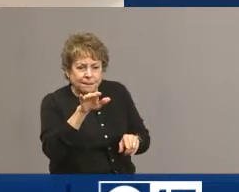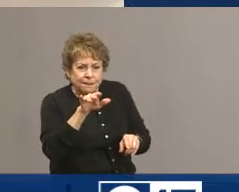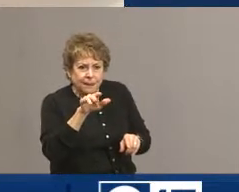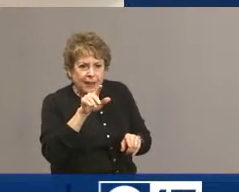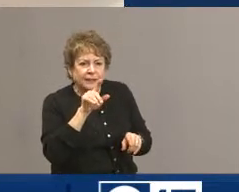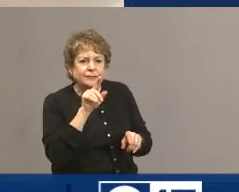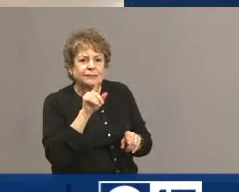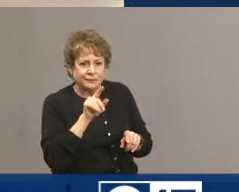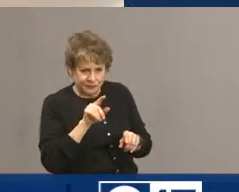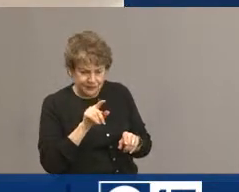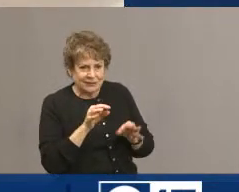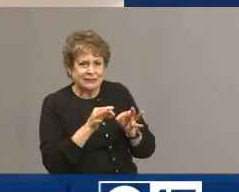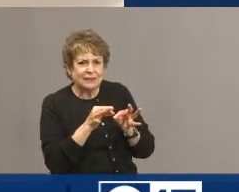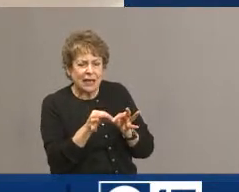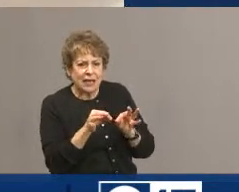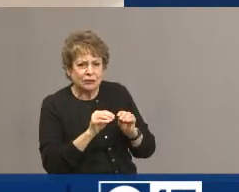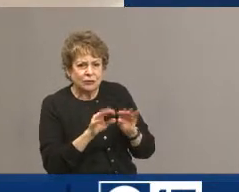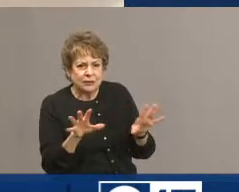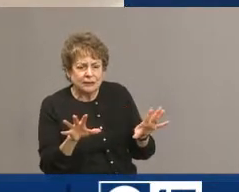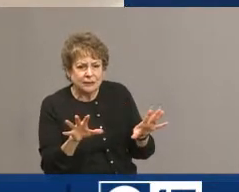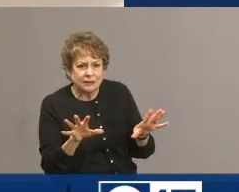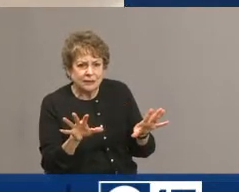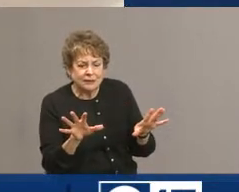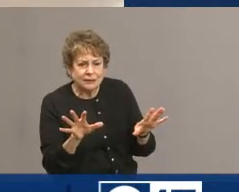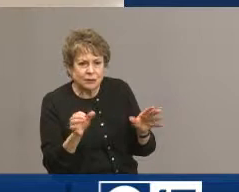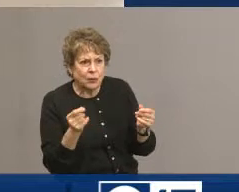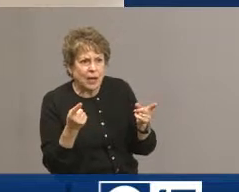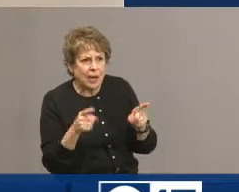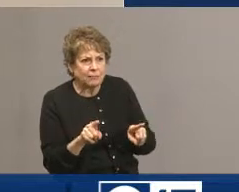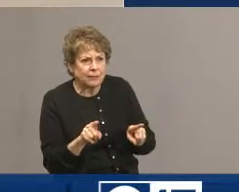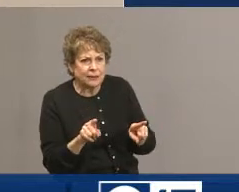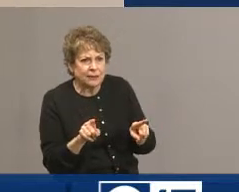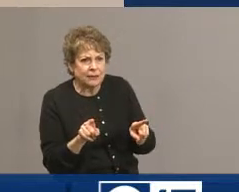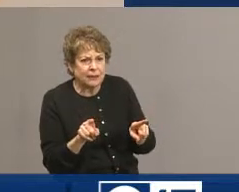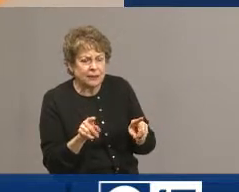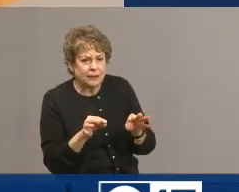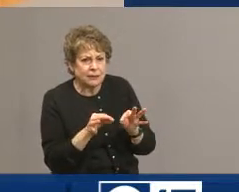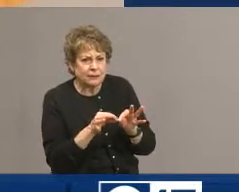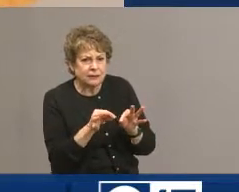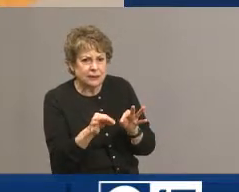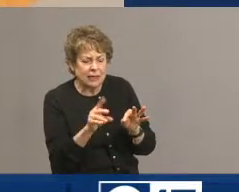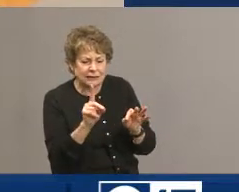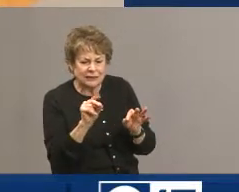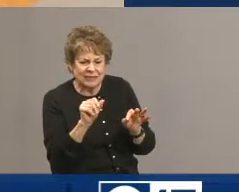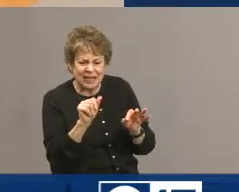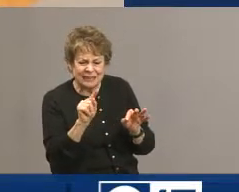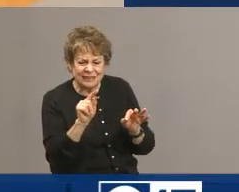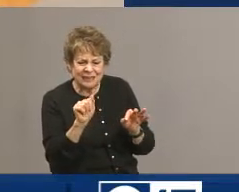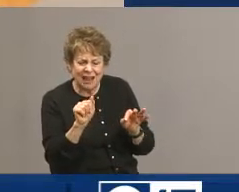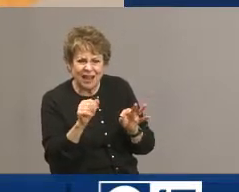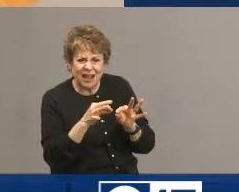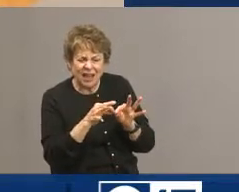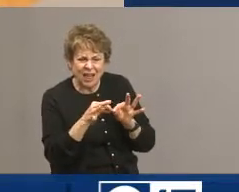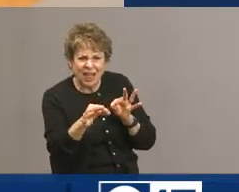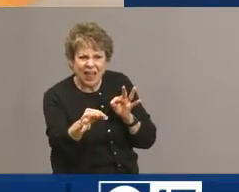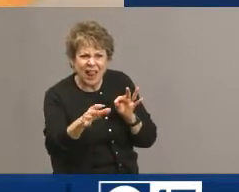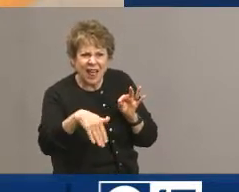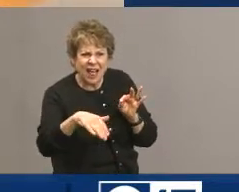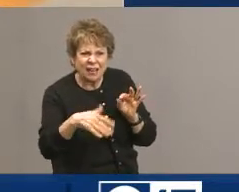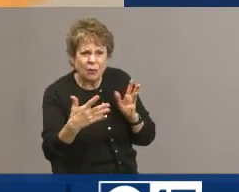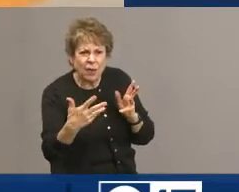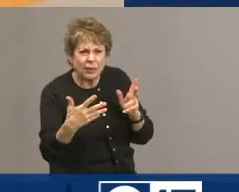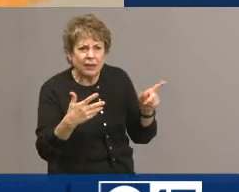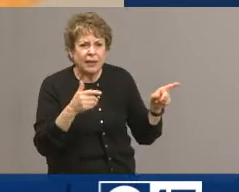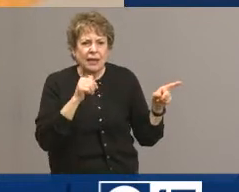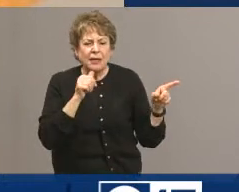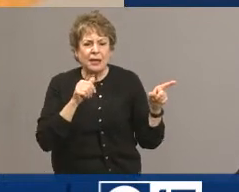lab reporting file. So something happened with the file. It didn't get transmitted to the department in time to process it. So it will be